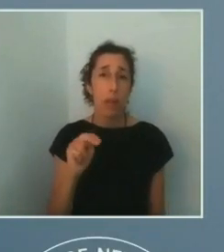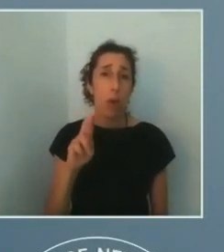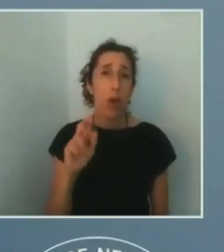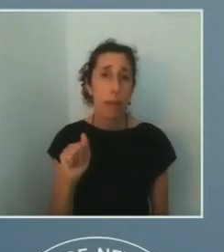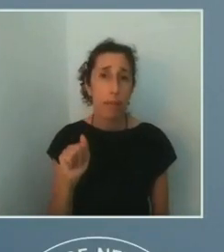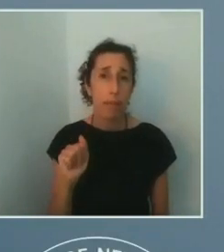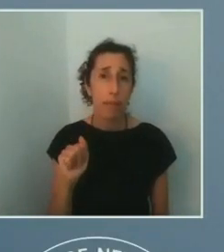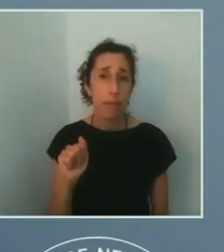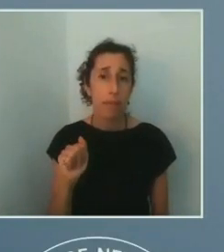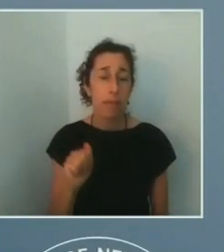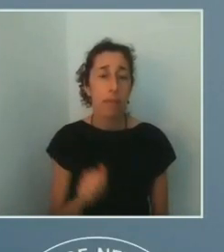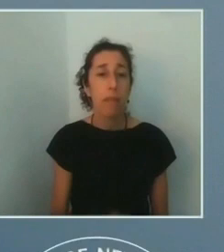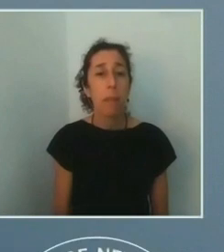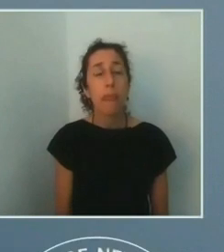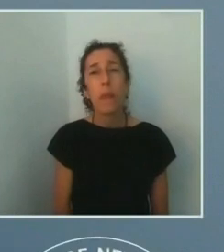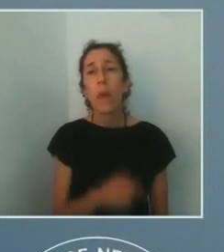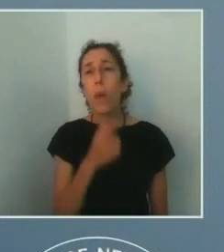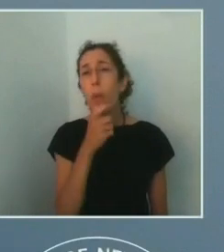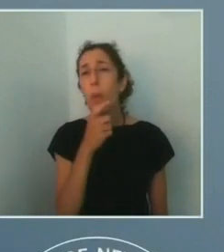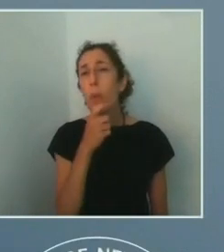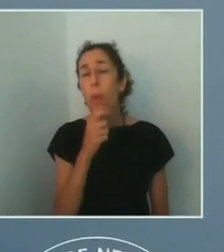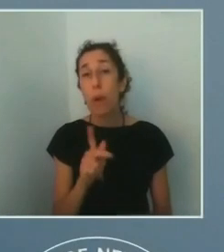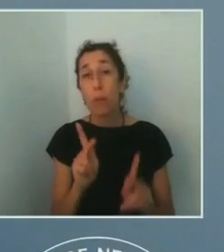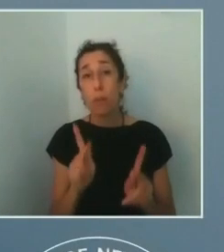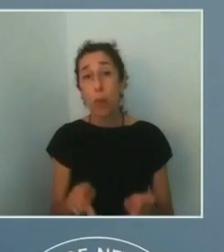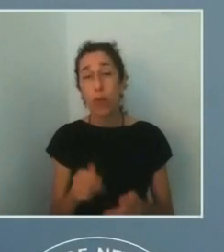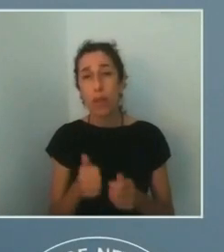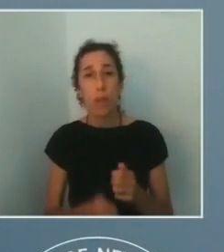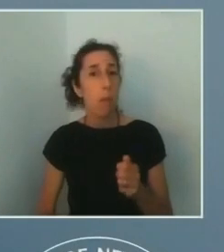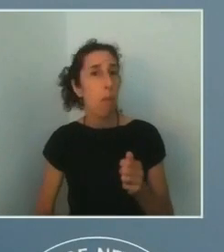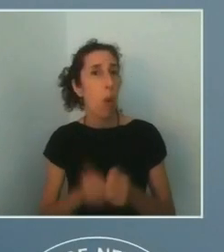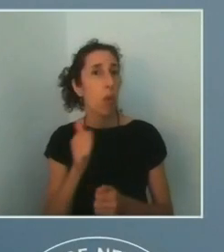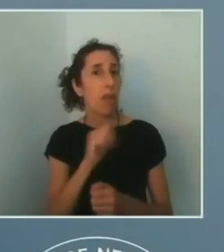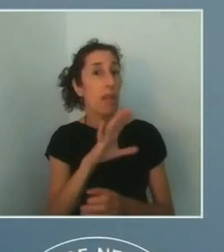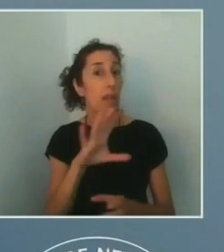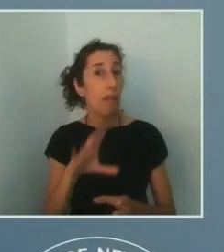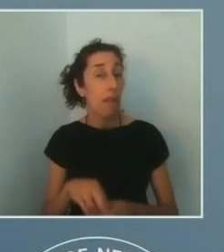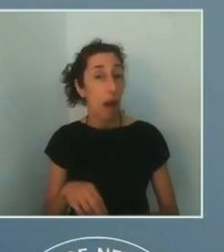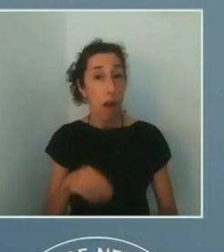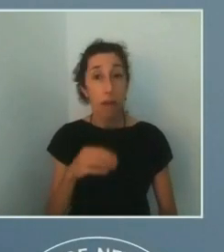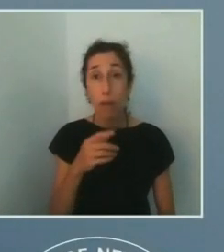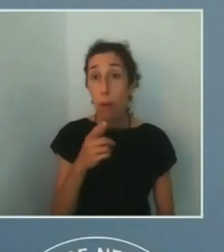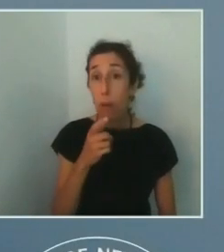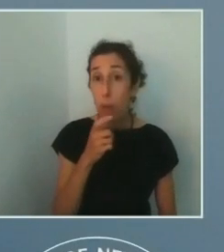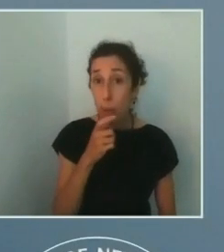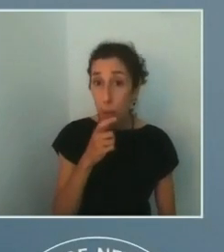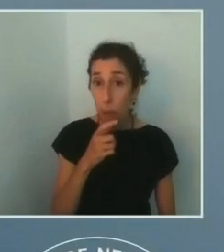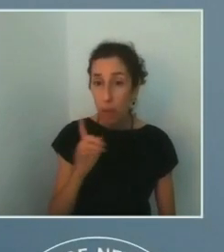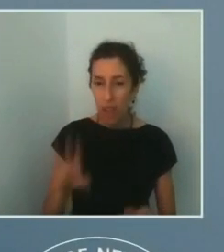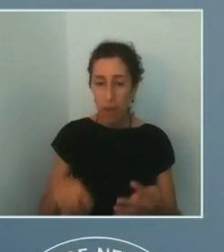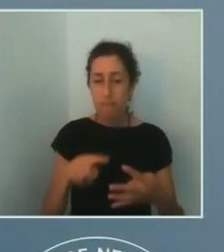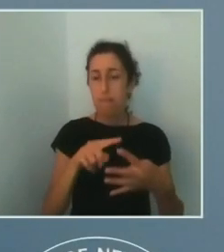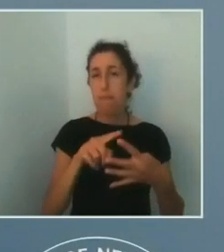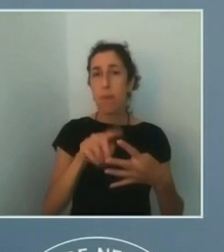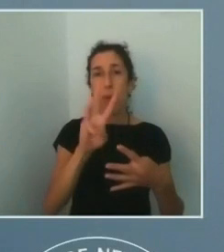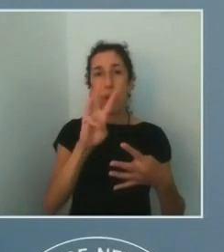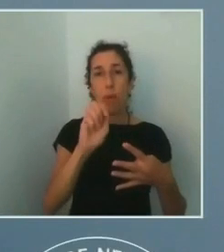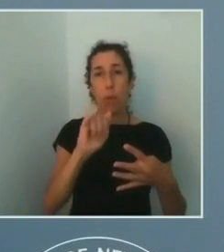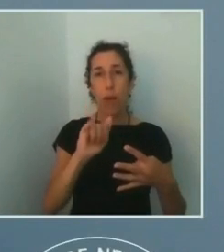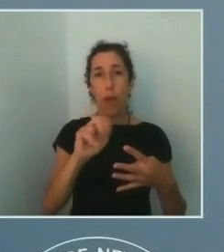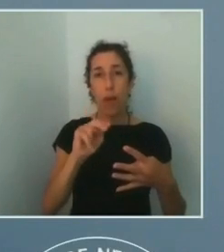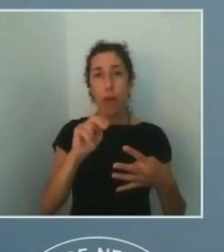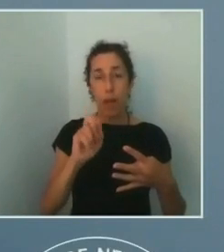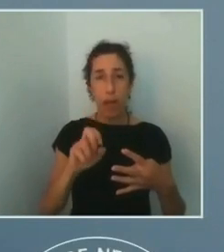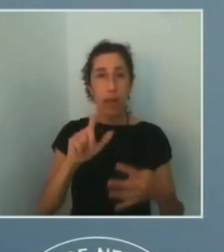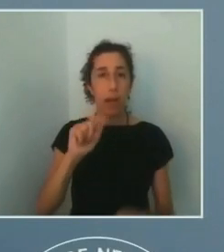as a political public statement, they can't use it as a legal statement. Their legal defense is going to have to focus here on the facts, and they'll have